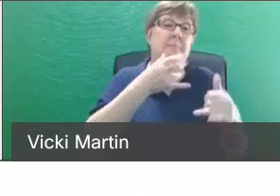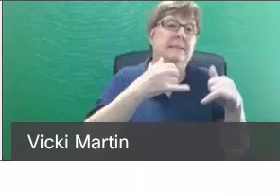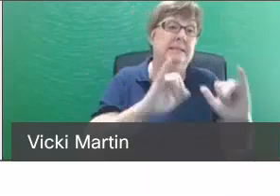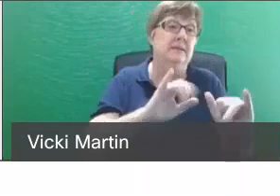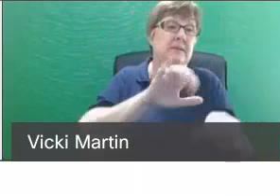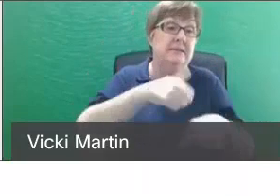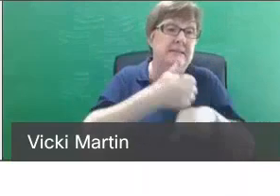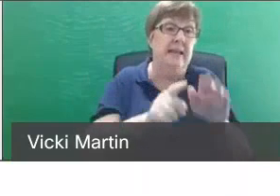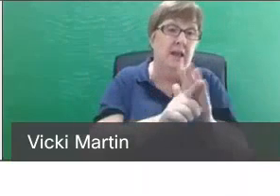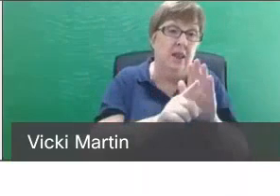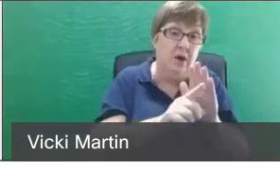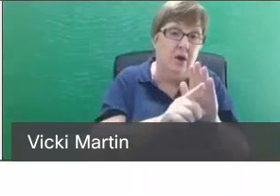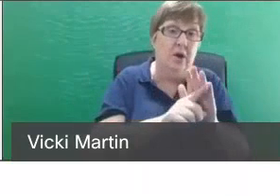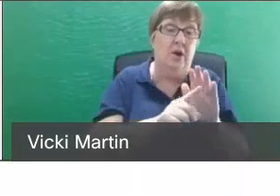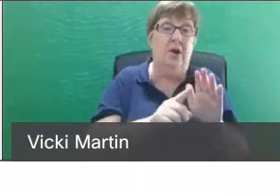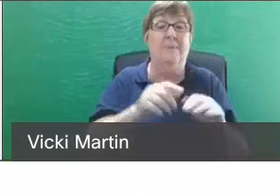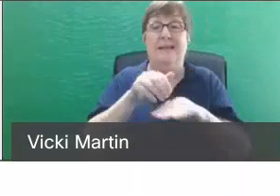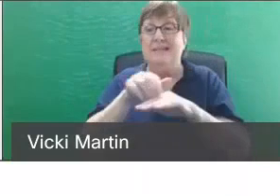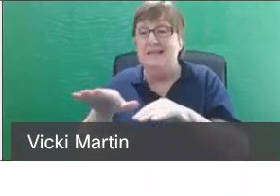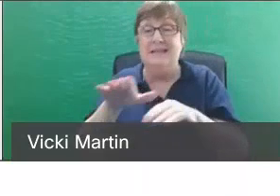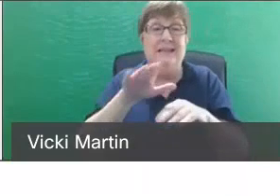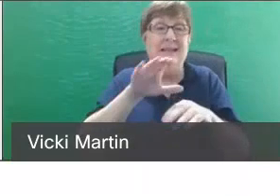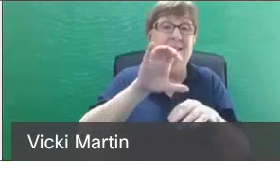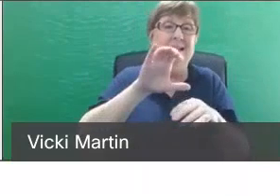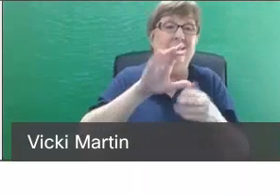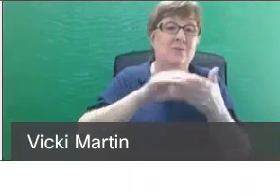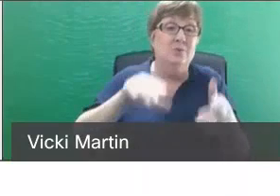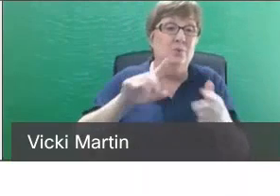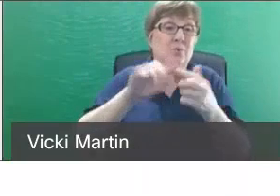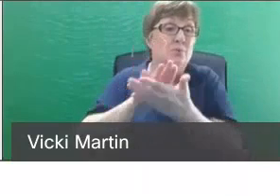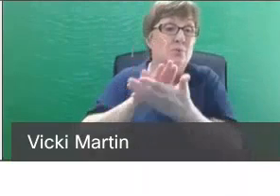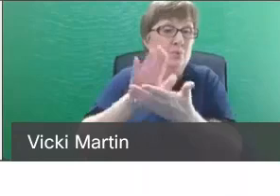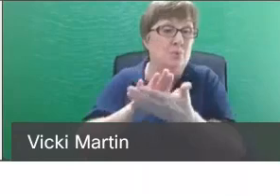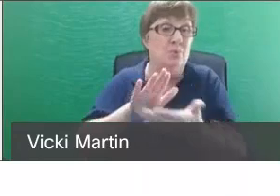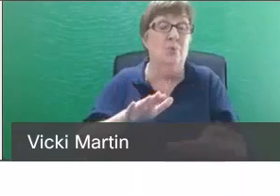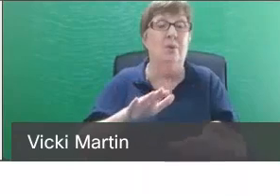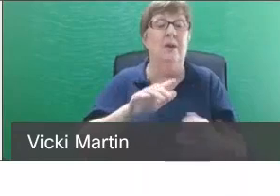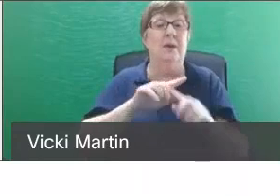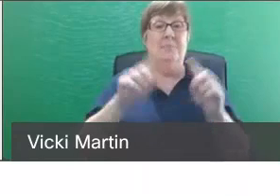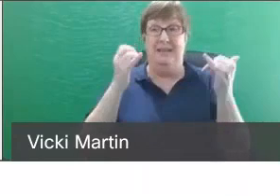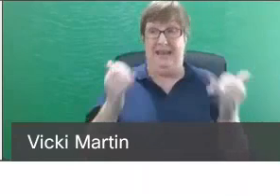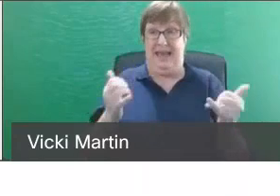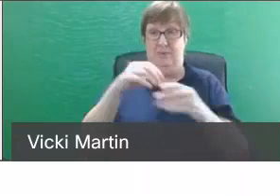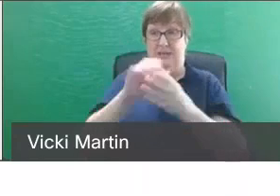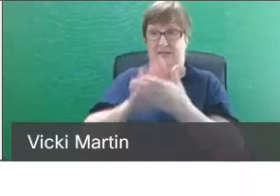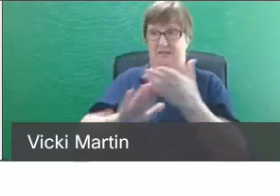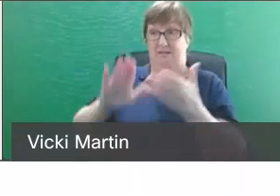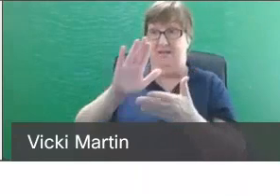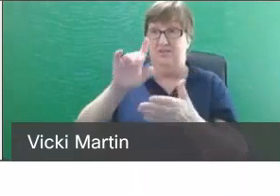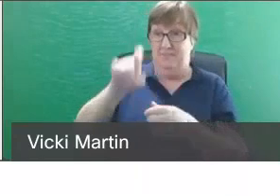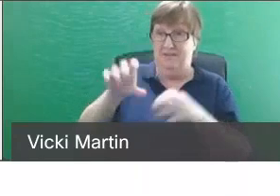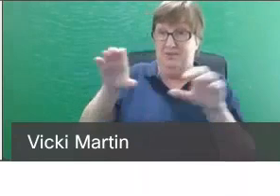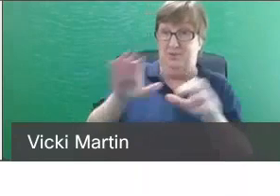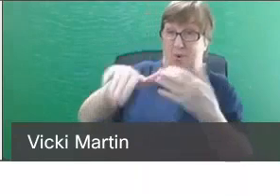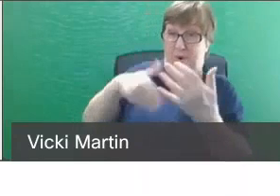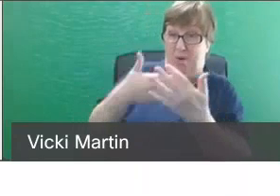school, doing everything for them. And now we have students that are brand new into the college life.